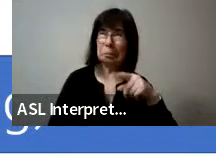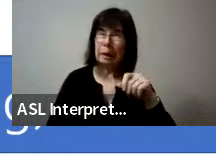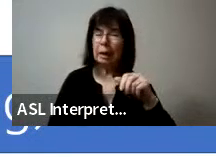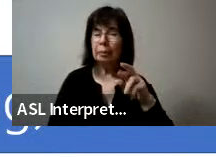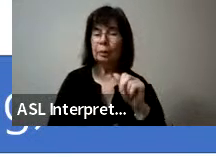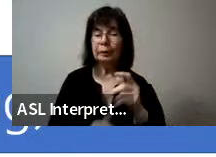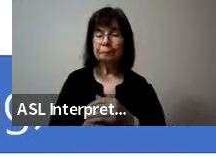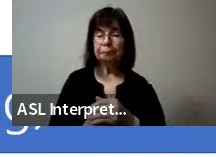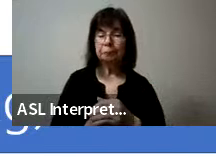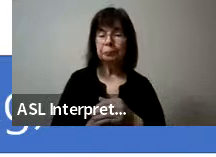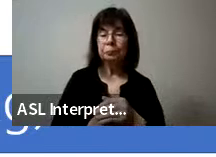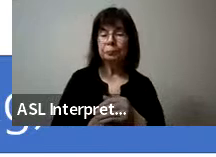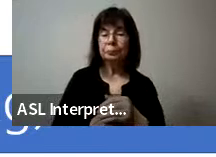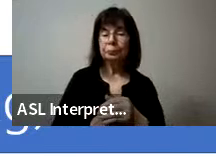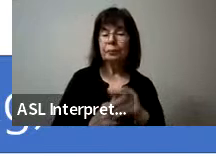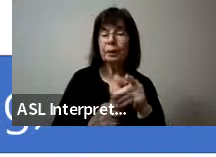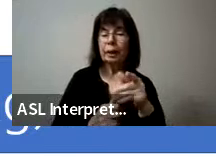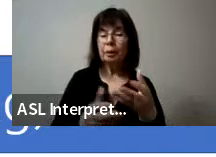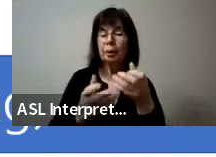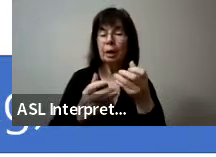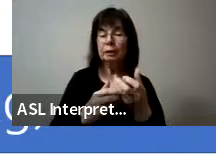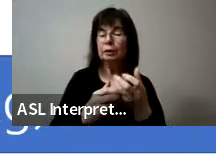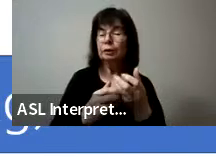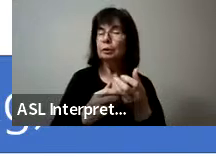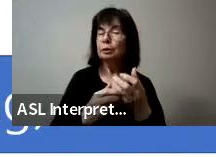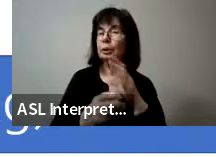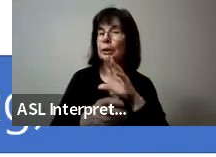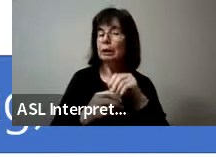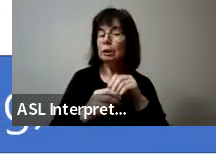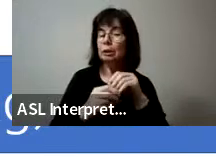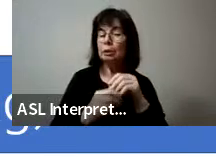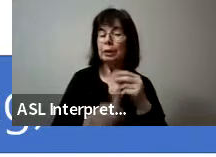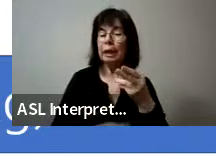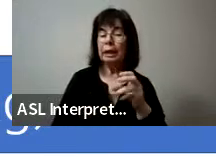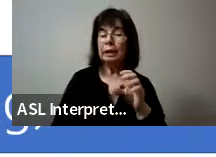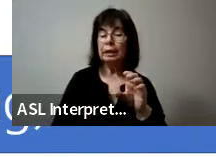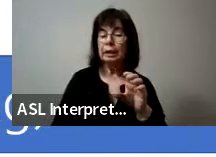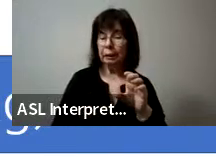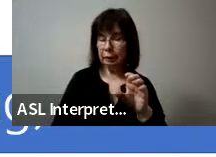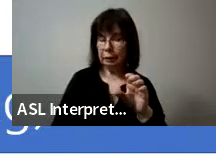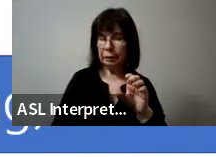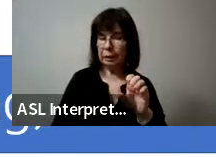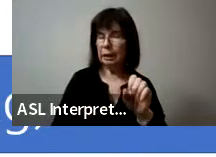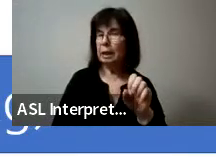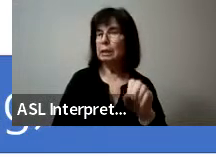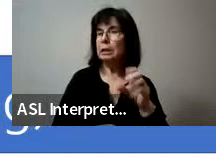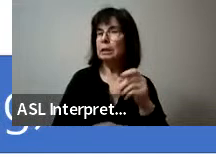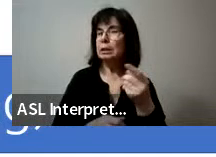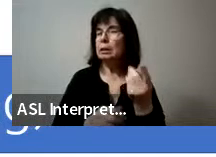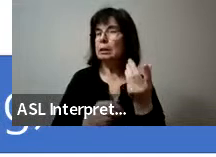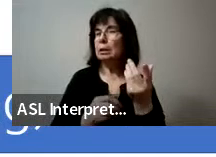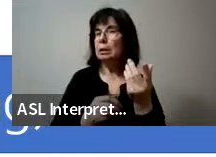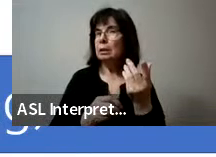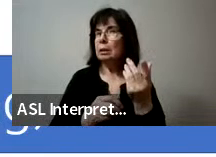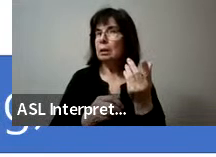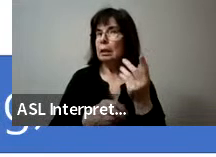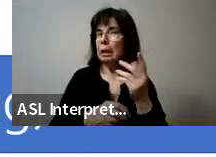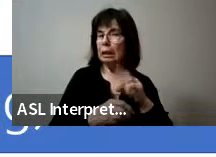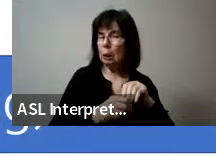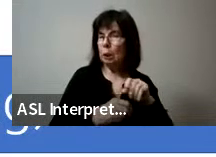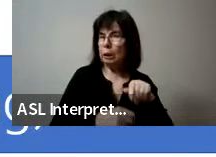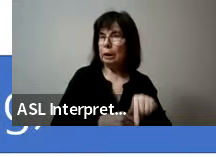DHCS's unwinding messaging into several components of the campaign. So that includes a lot